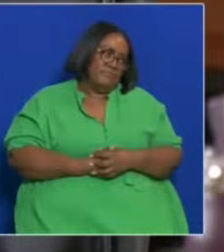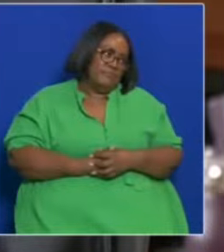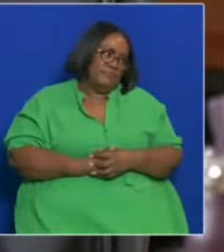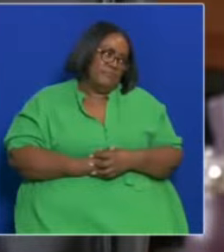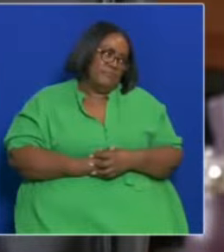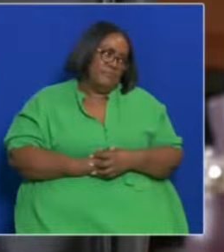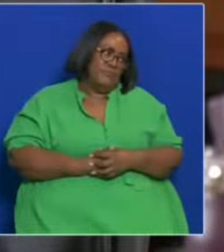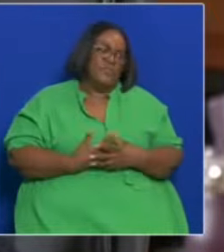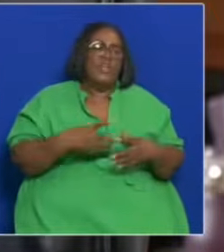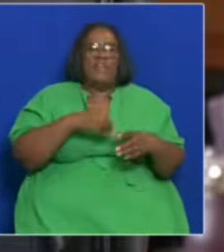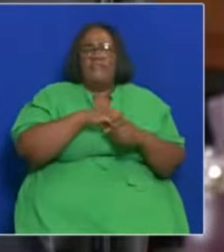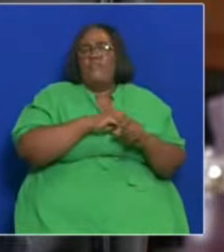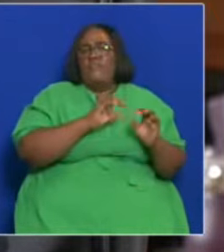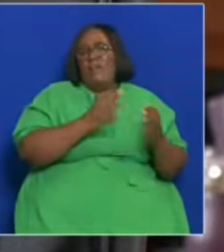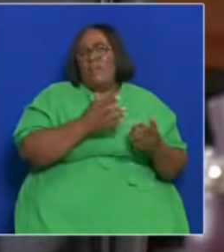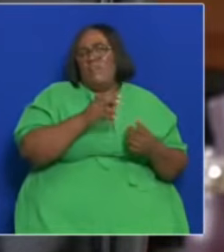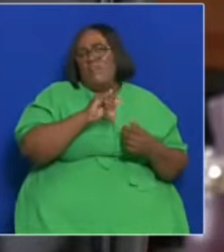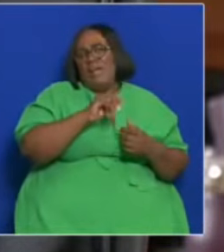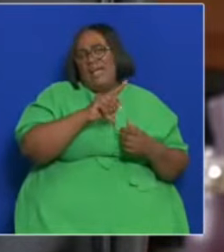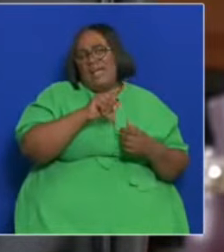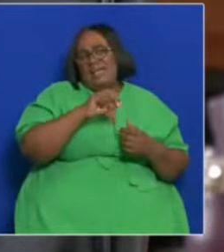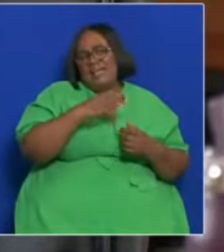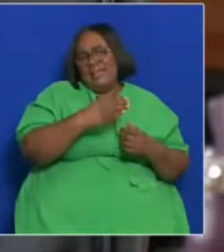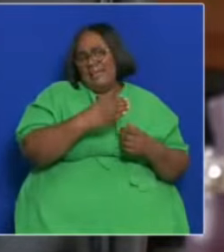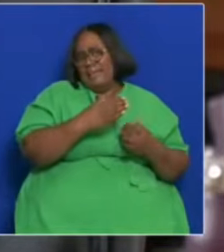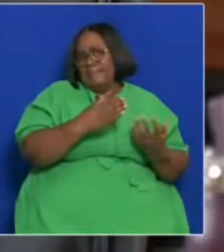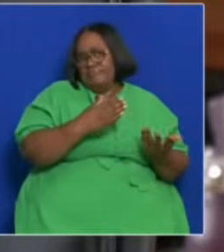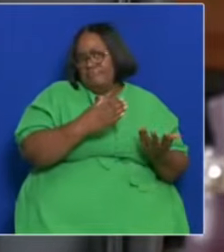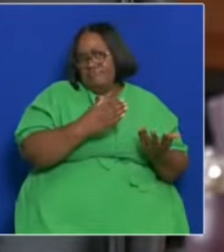while we're dealing with this meeting,